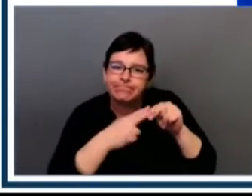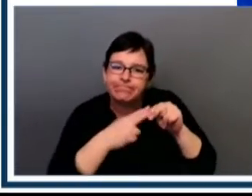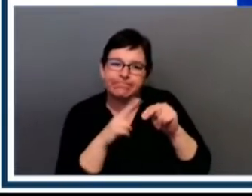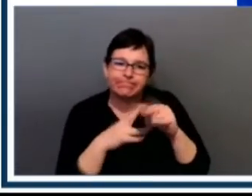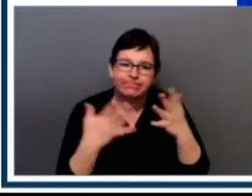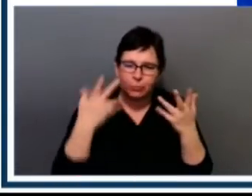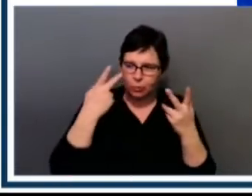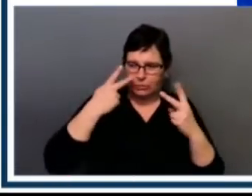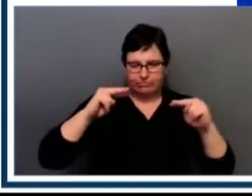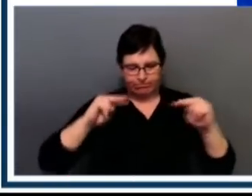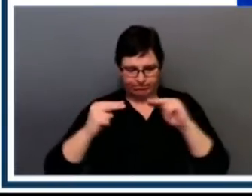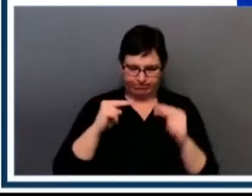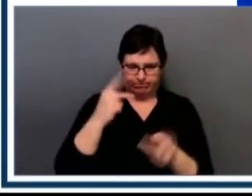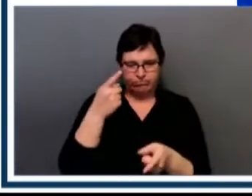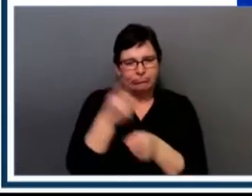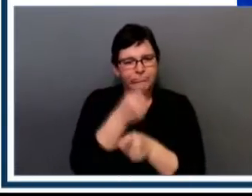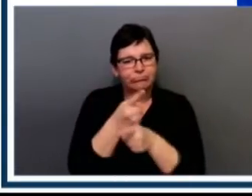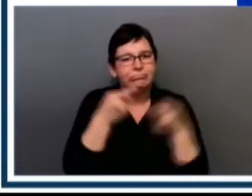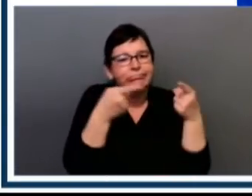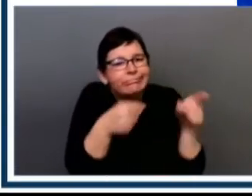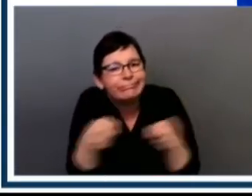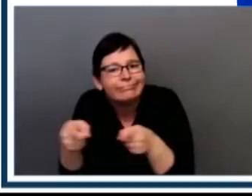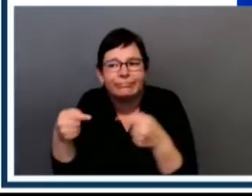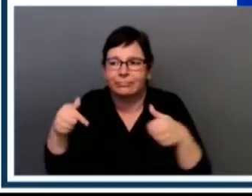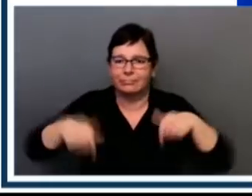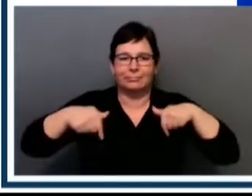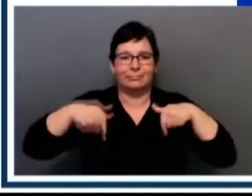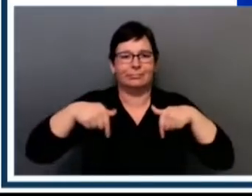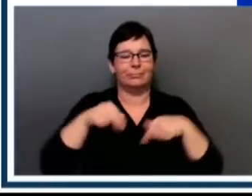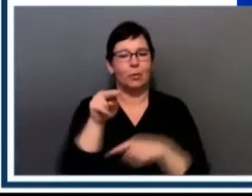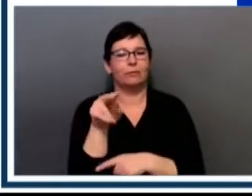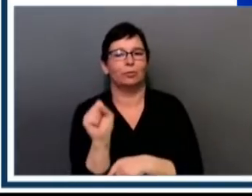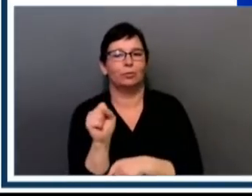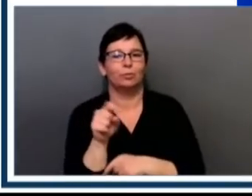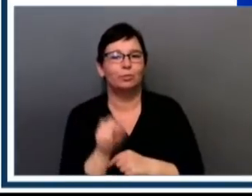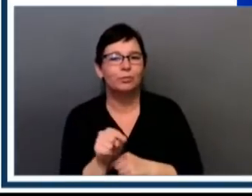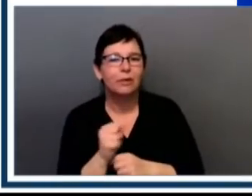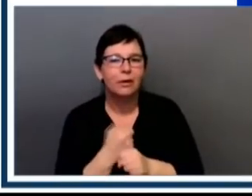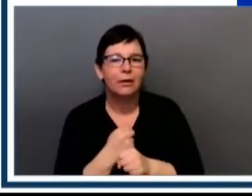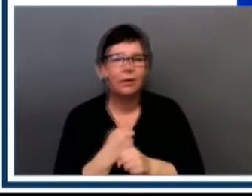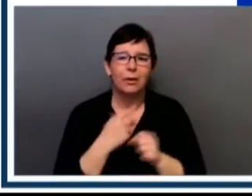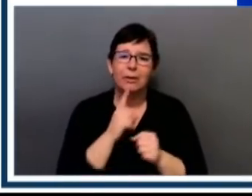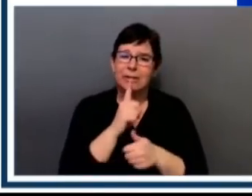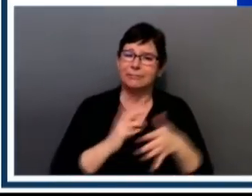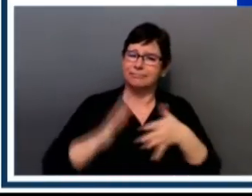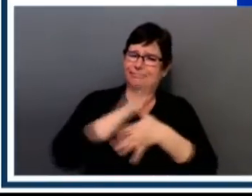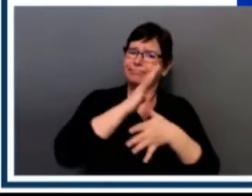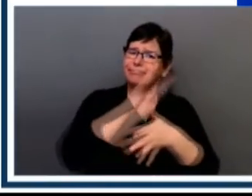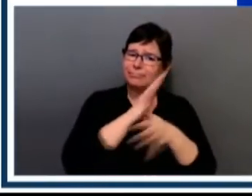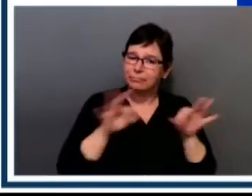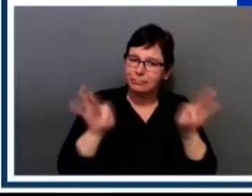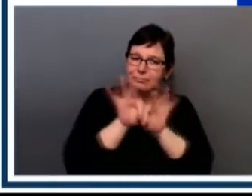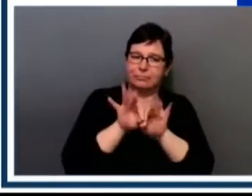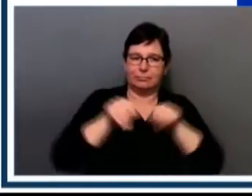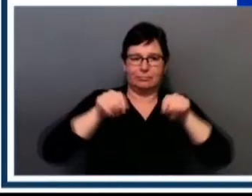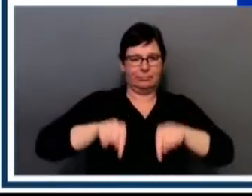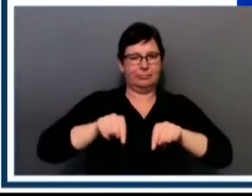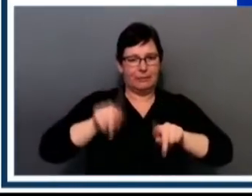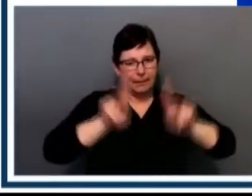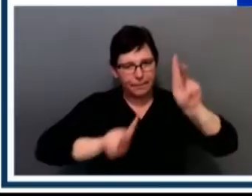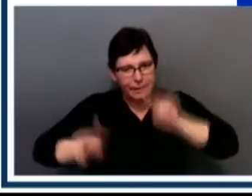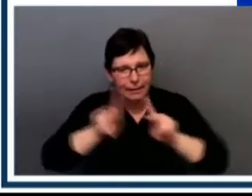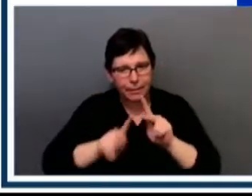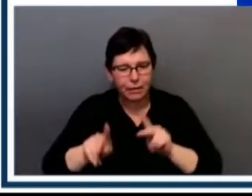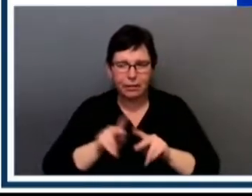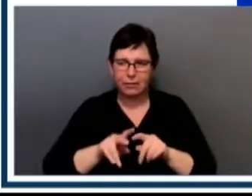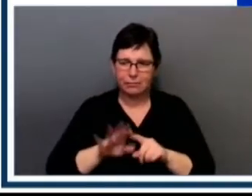I do think that we weigh up the mental health of Nova Scotians. This has been tough. And it's weighing